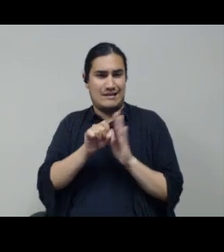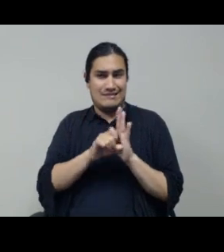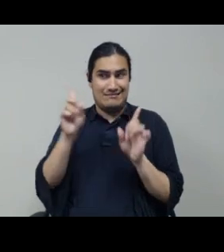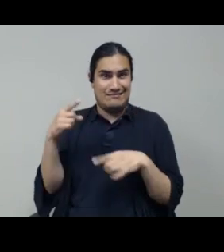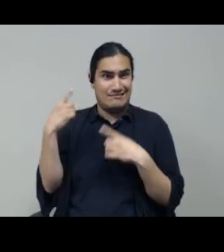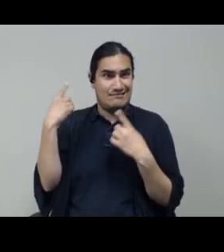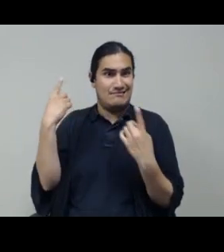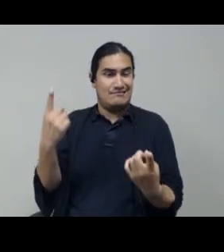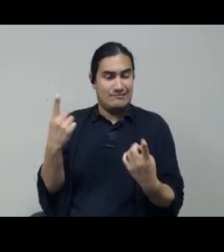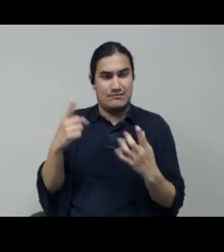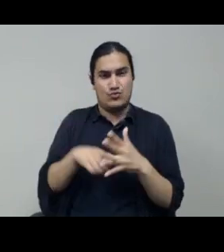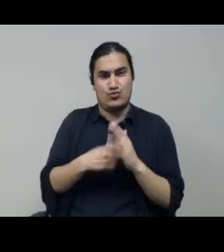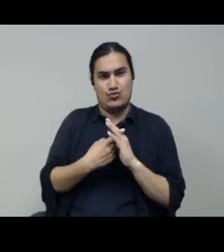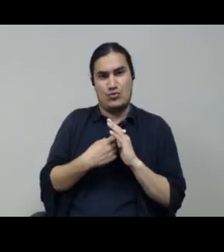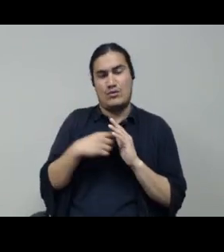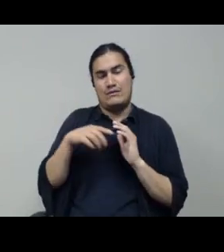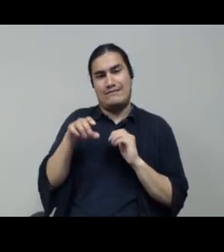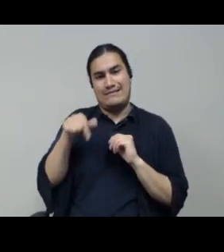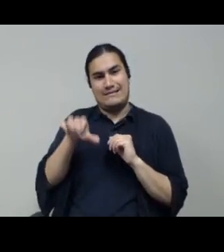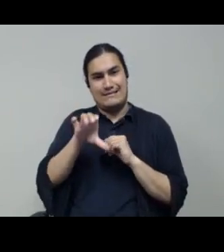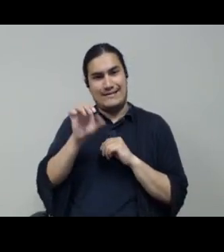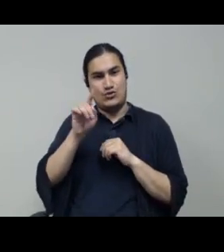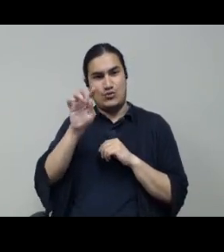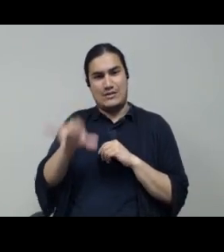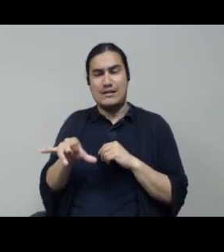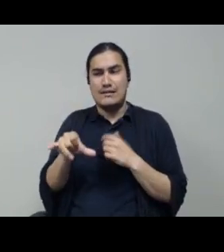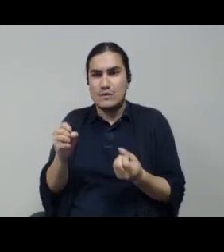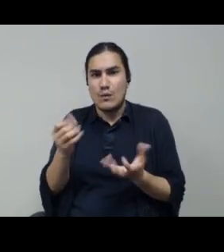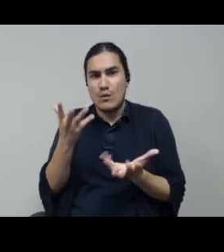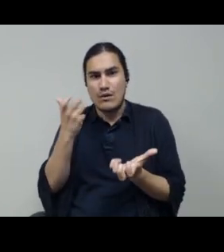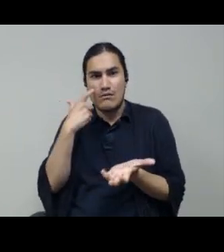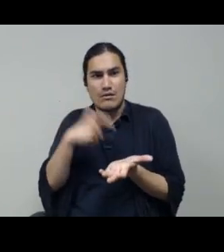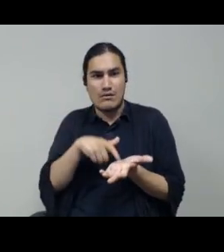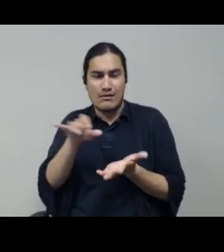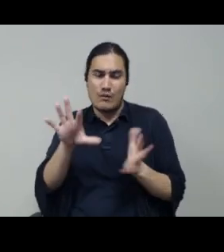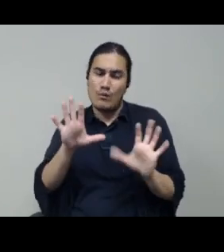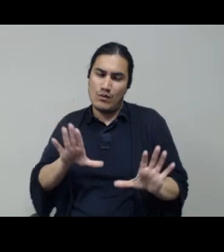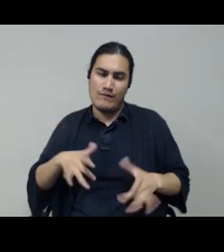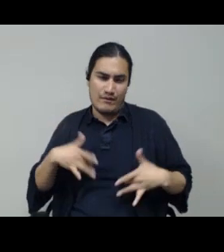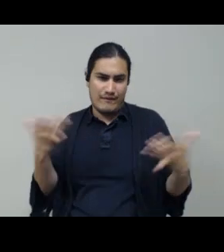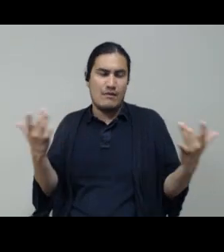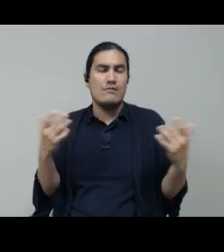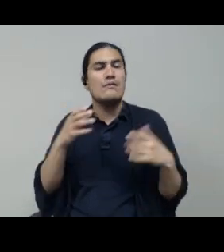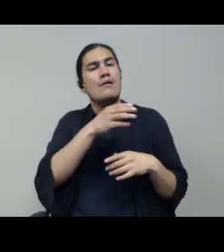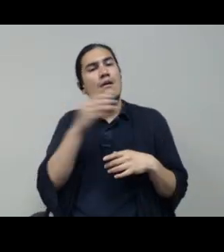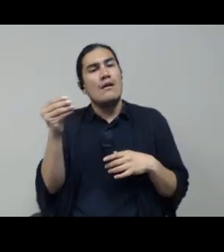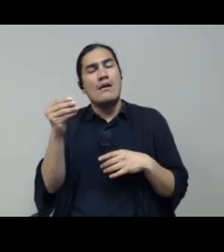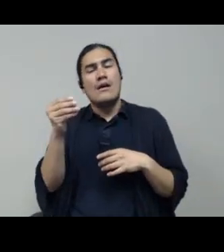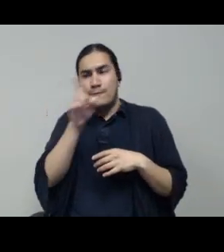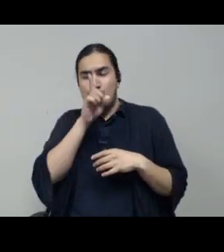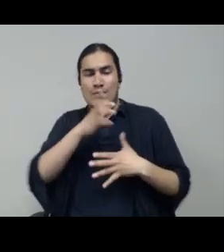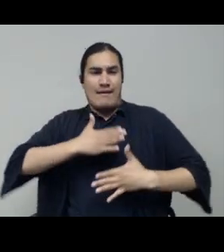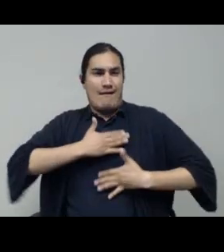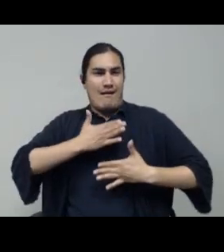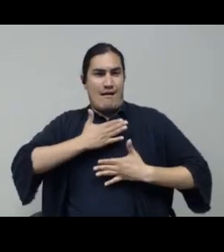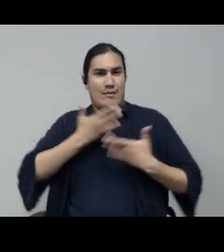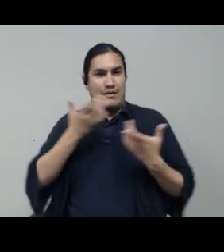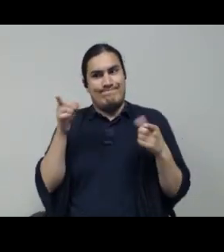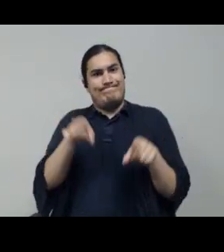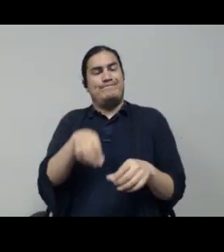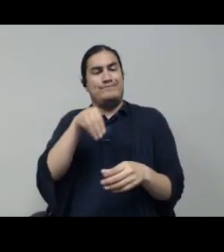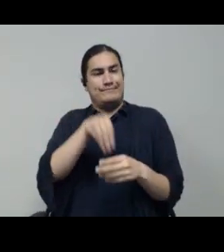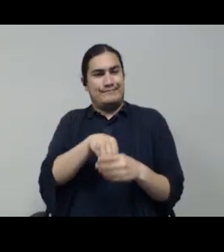So I just wanted to acknowledge that wonderful event, and that I'm glad that it was done in Imperial